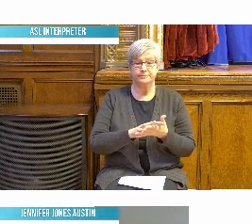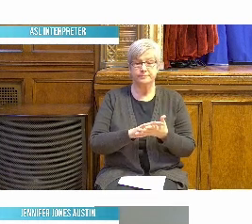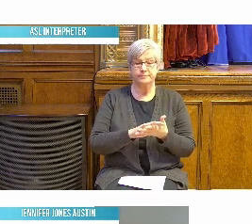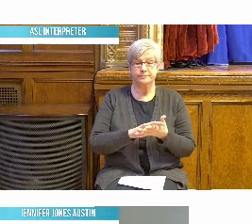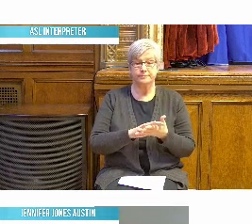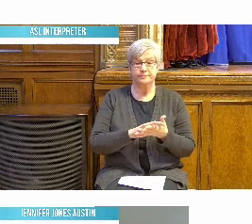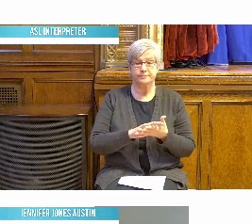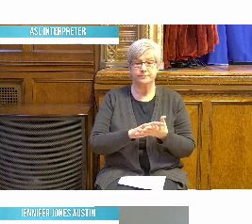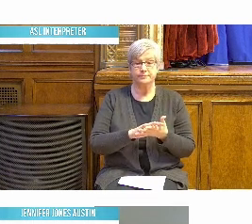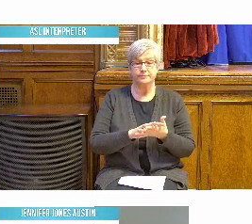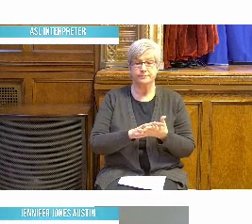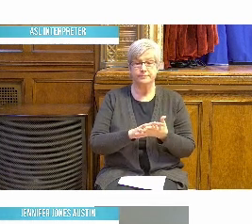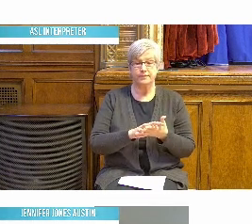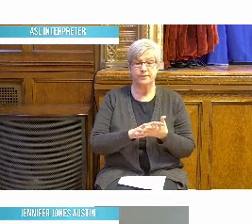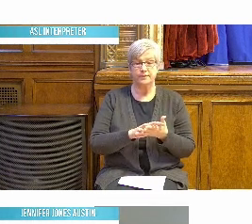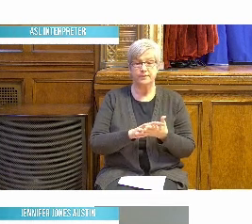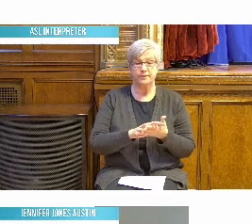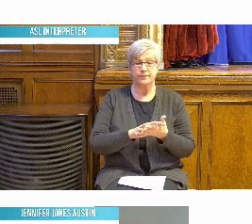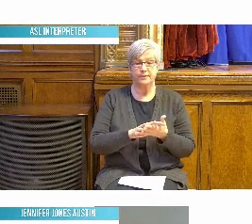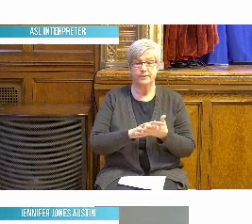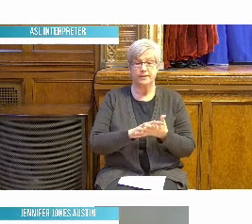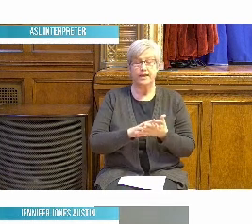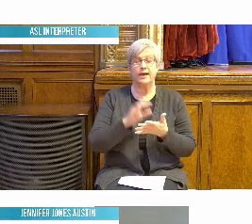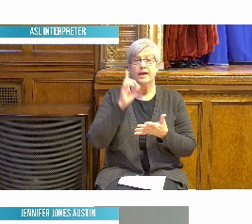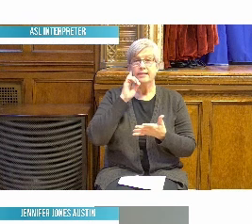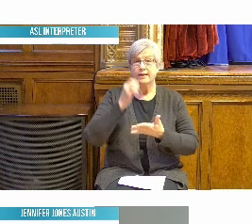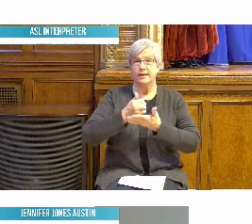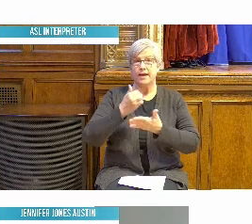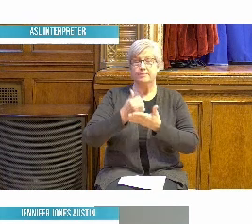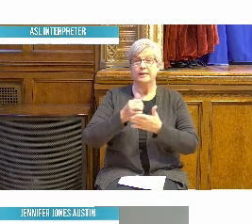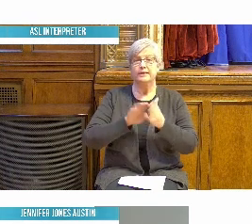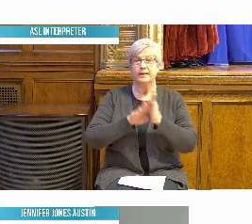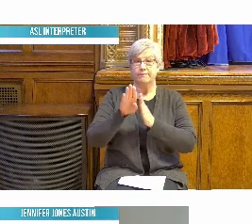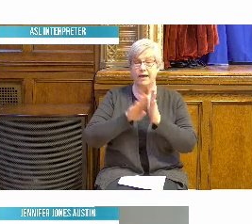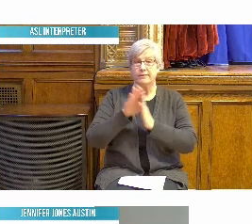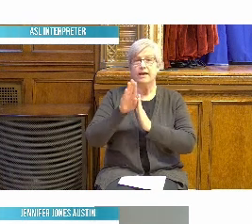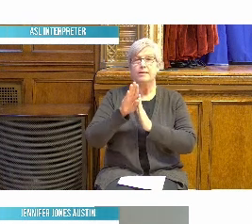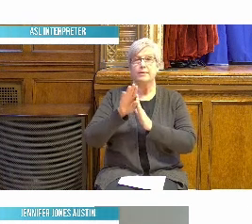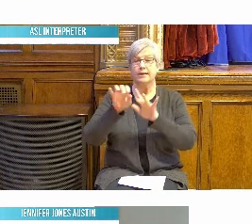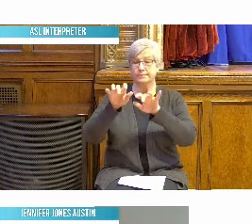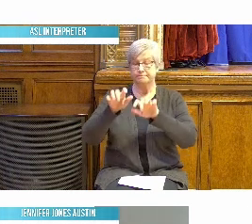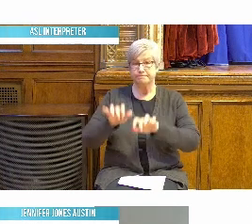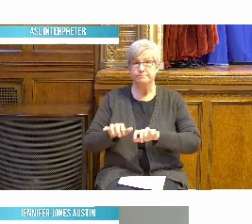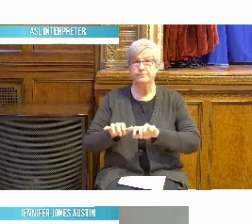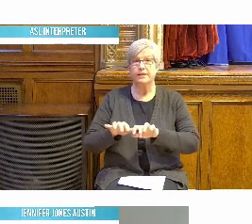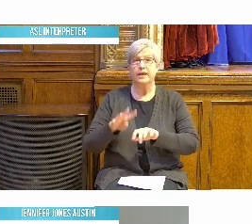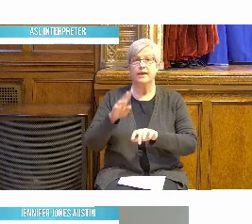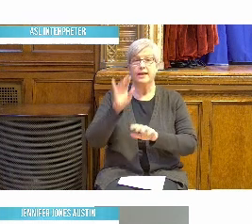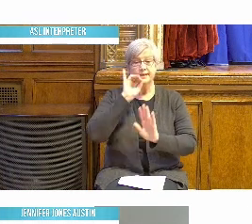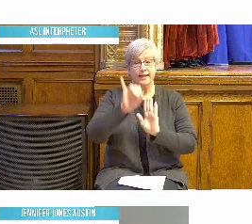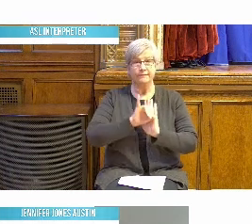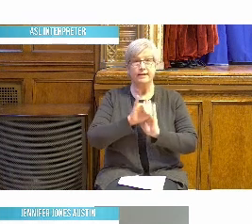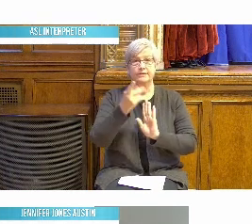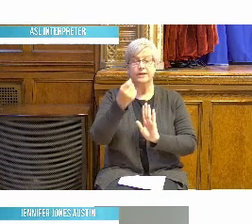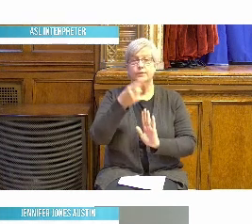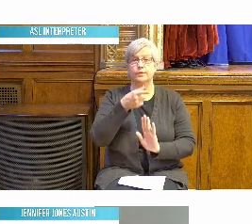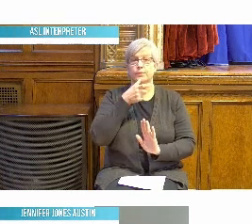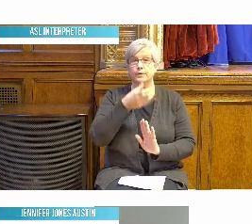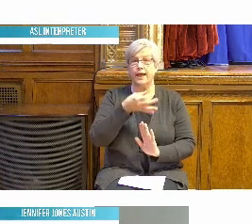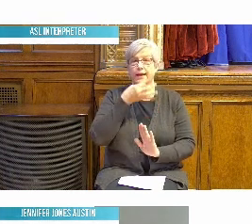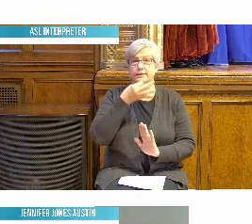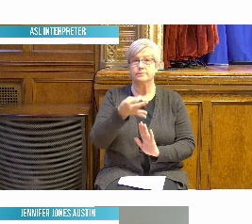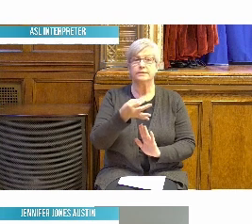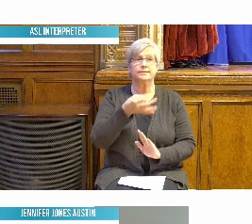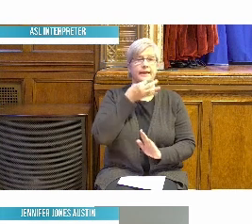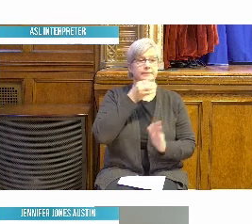creating the chapters and understanding who the experts are, expert